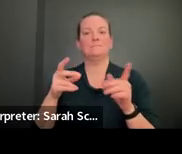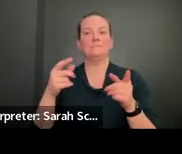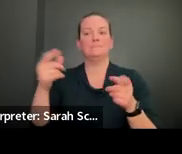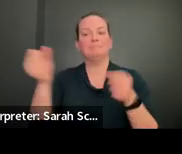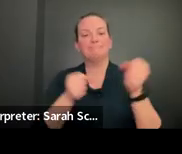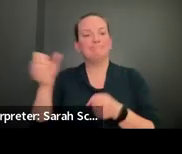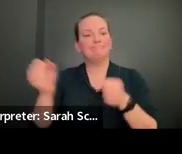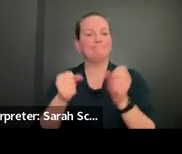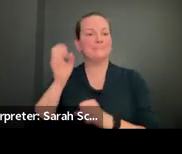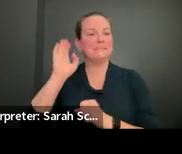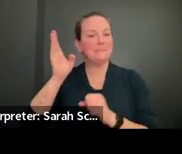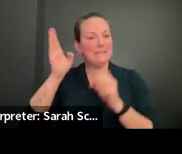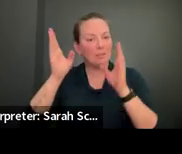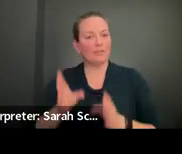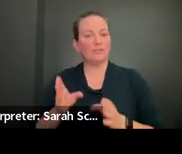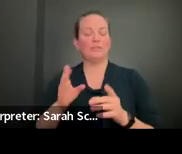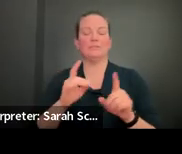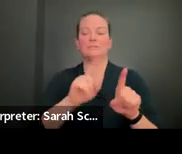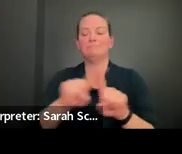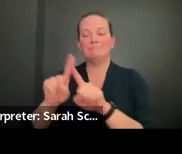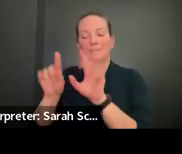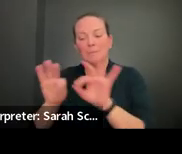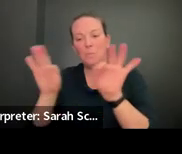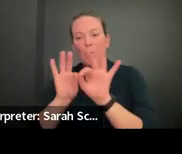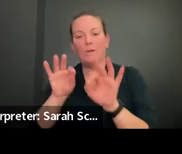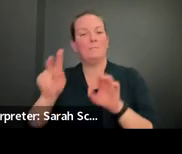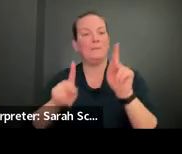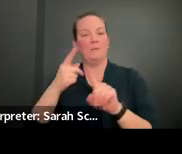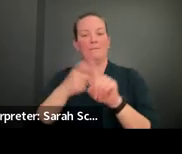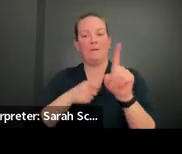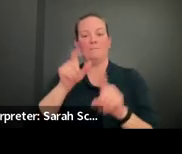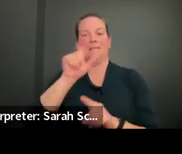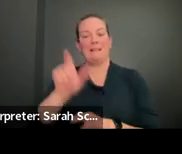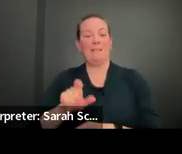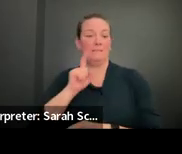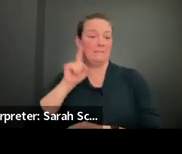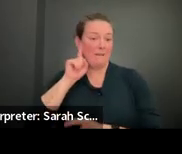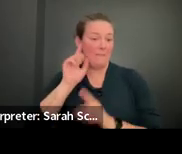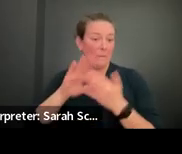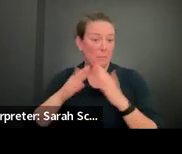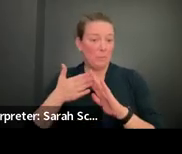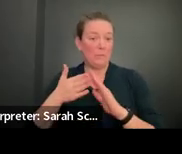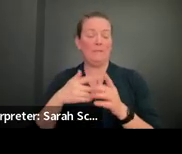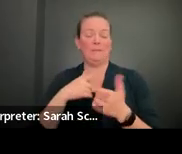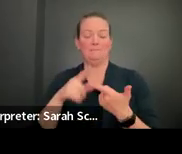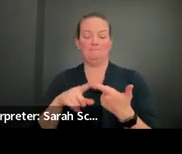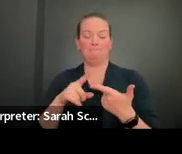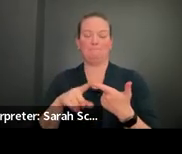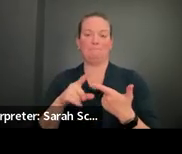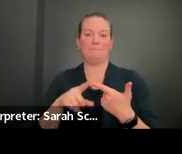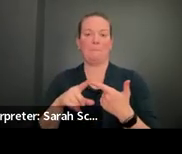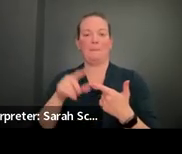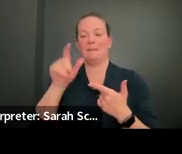speakers and other important figures from the Italian deaf community, sometimes from the